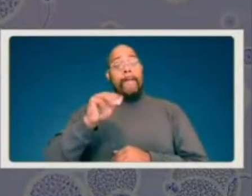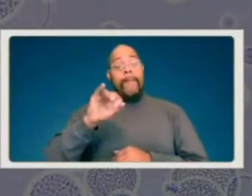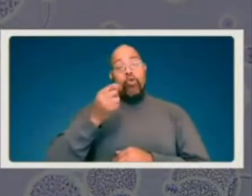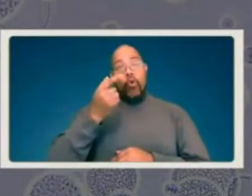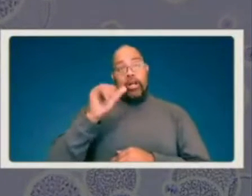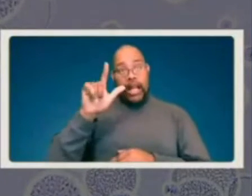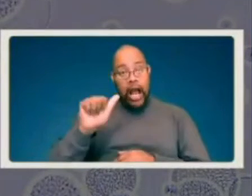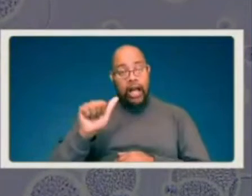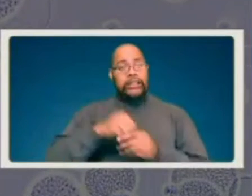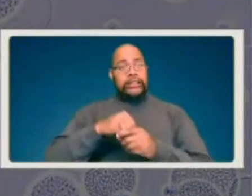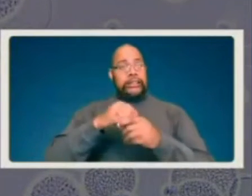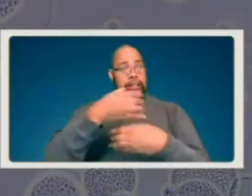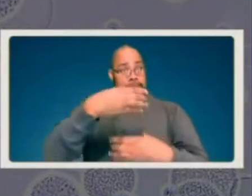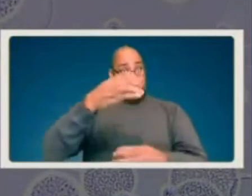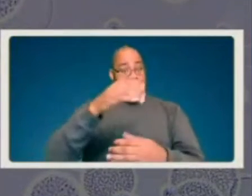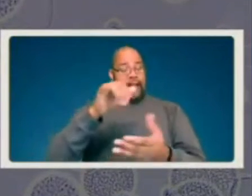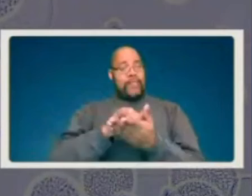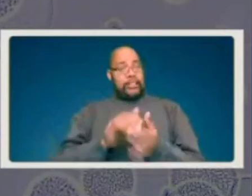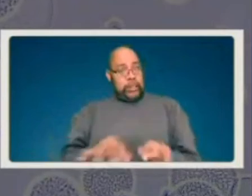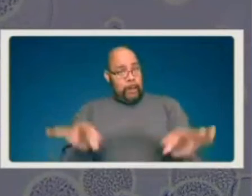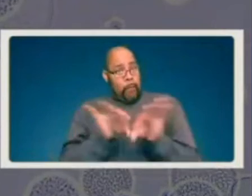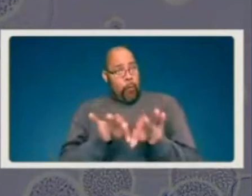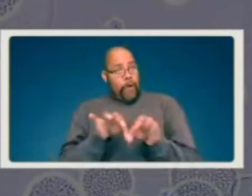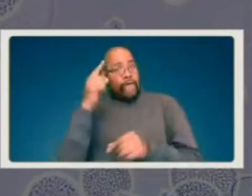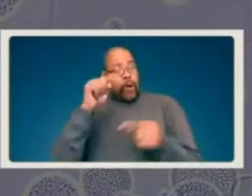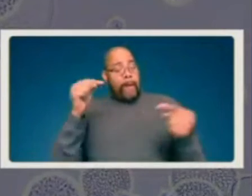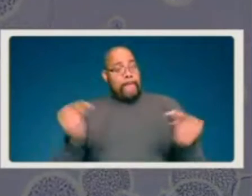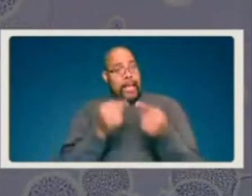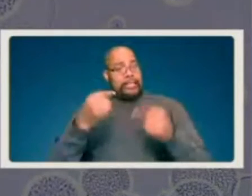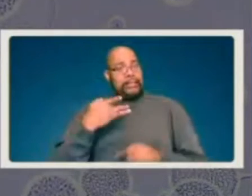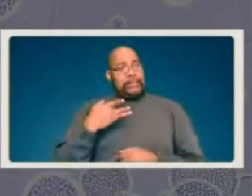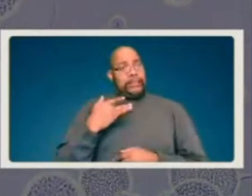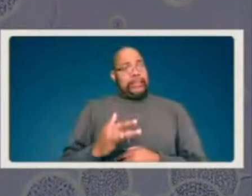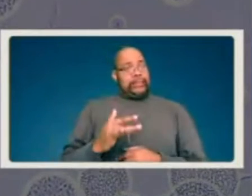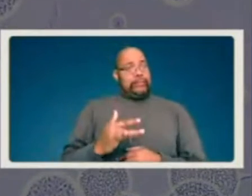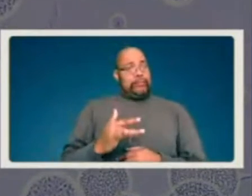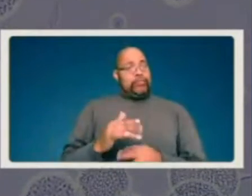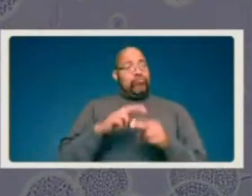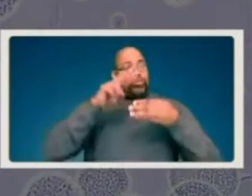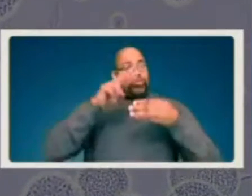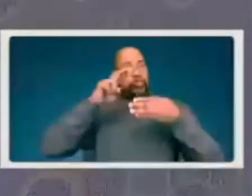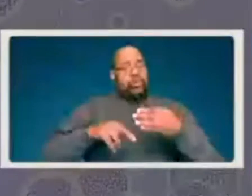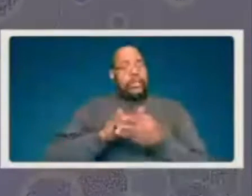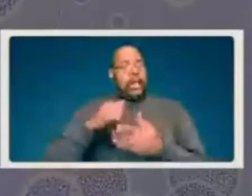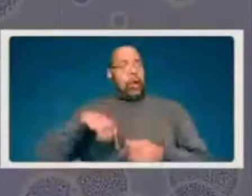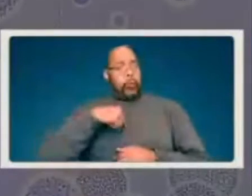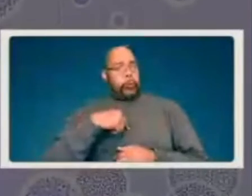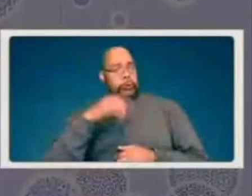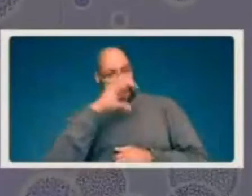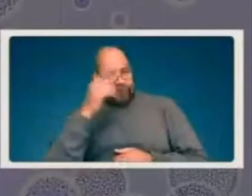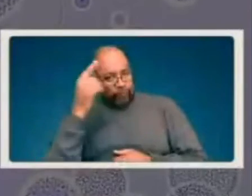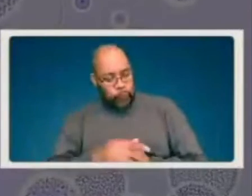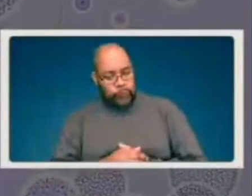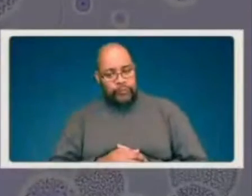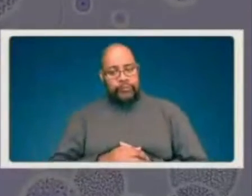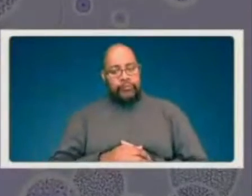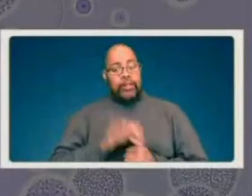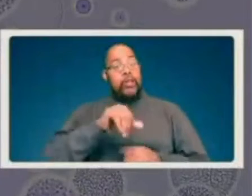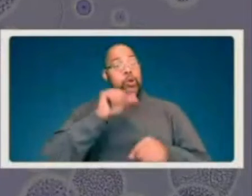microglia in the spinal cord is important for pain sensitization outcomes that we